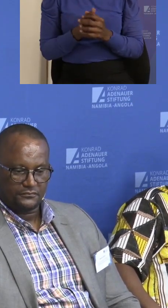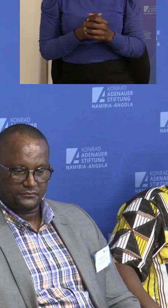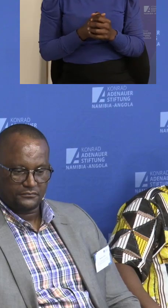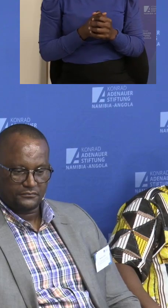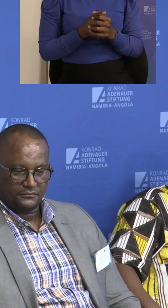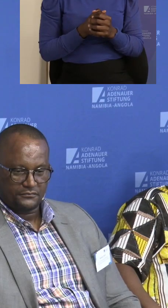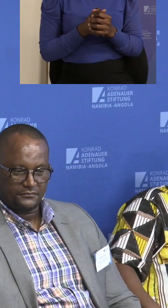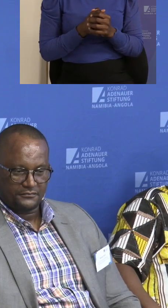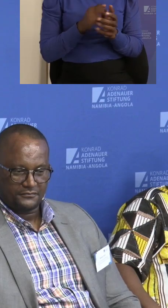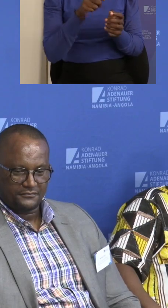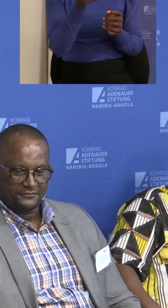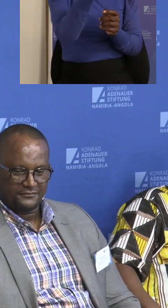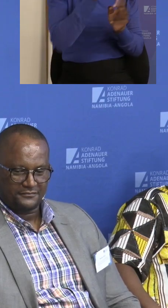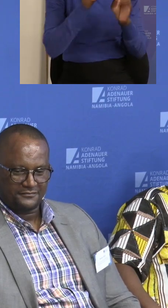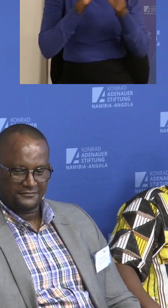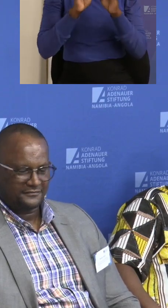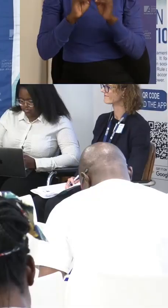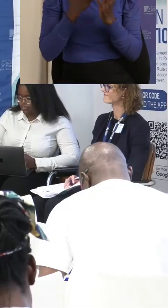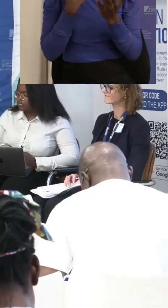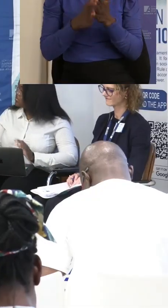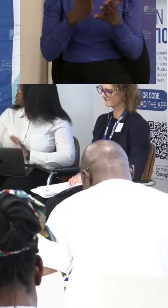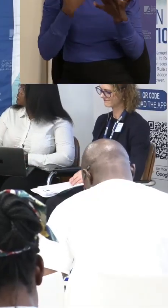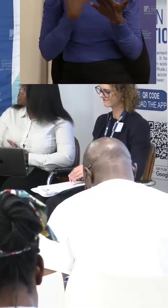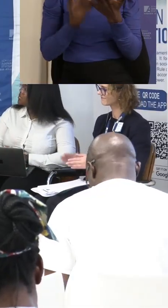what we are about to discuss. Thank you so much.